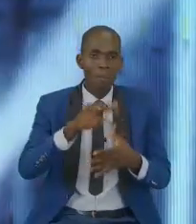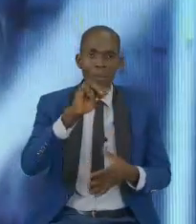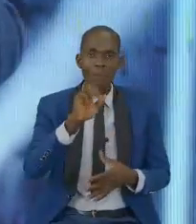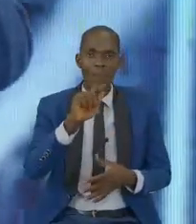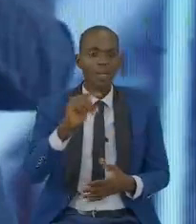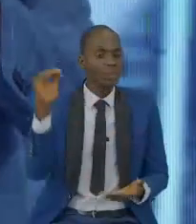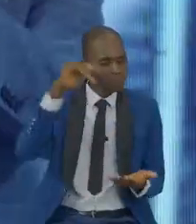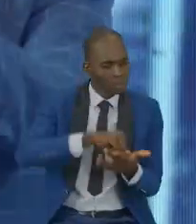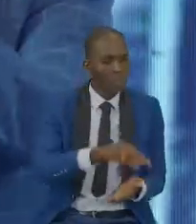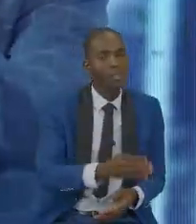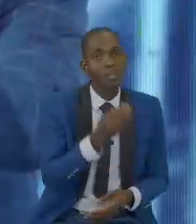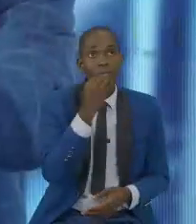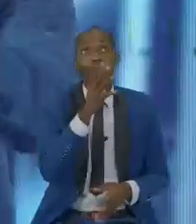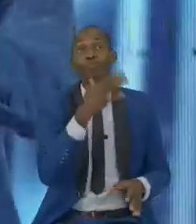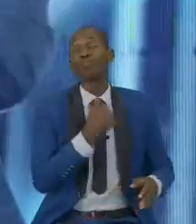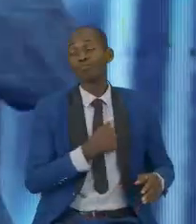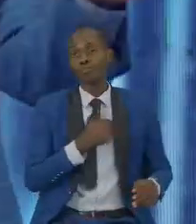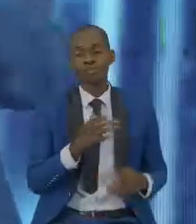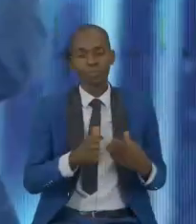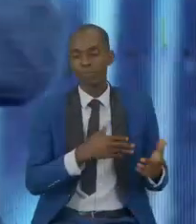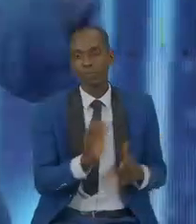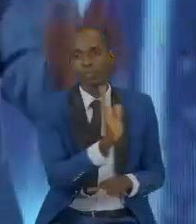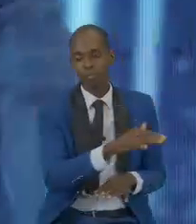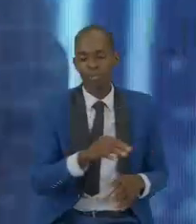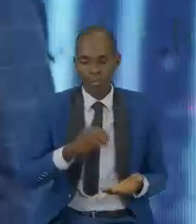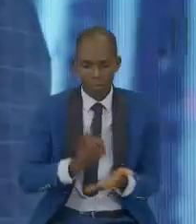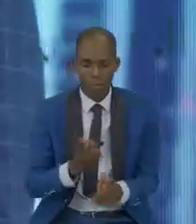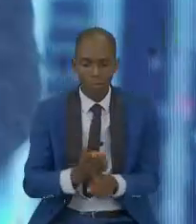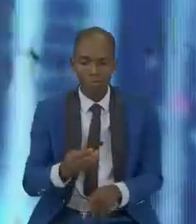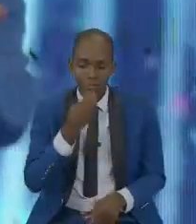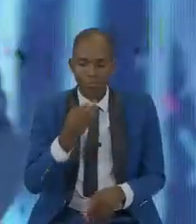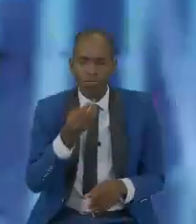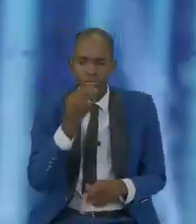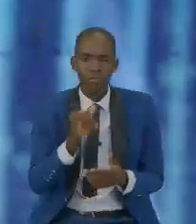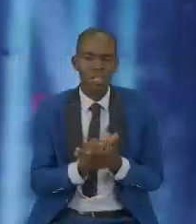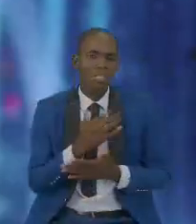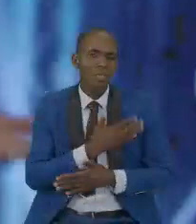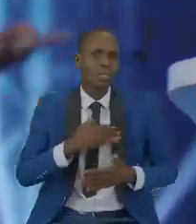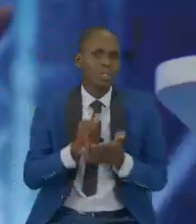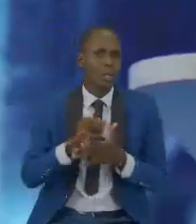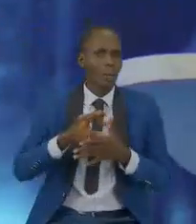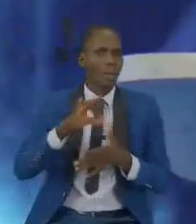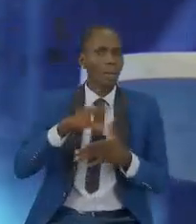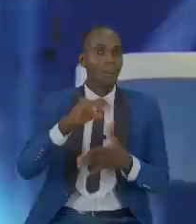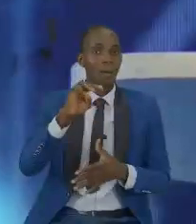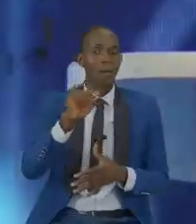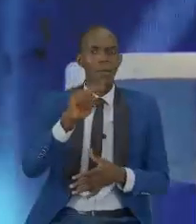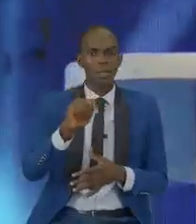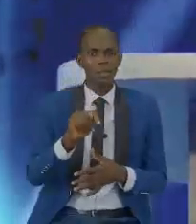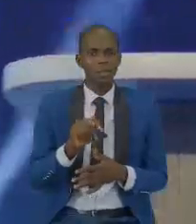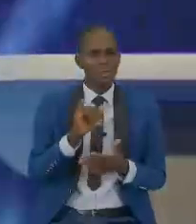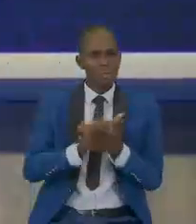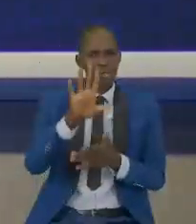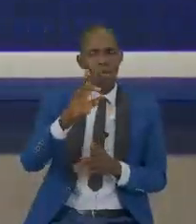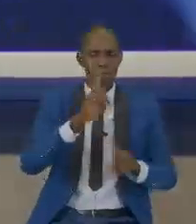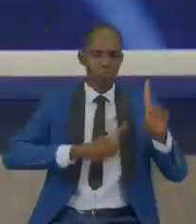meat. That I'm sorry has no meaning, because what your mother is crying about and